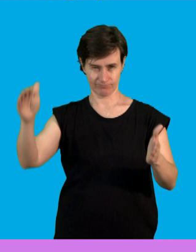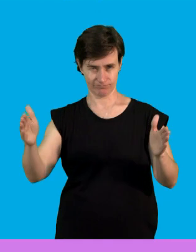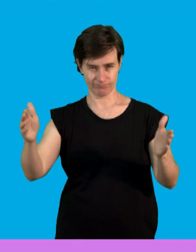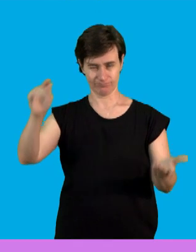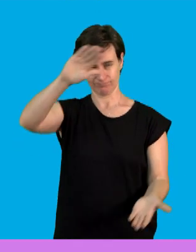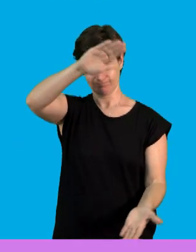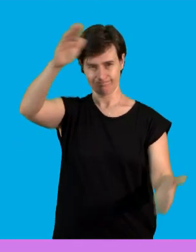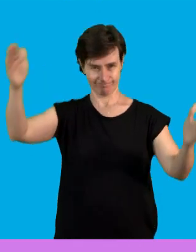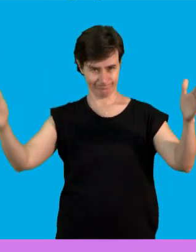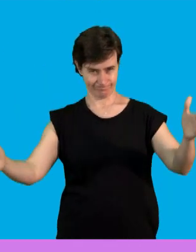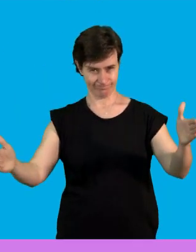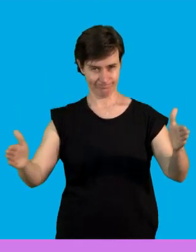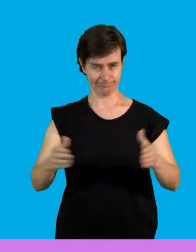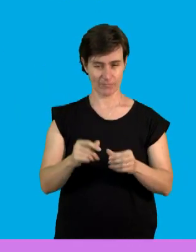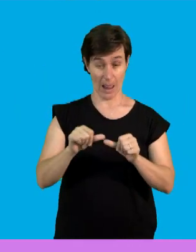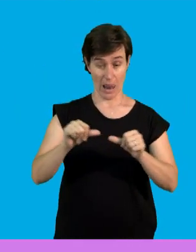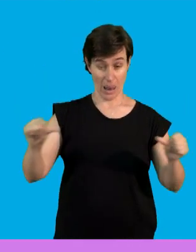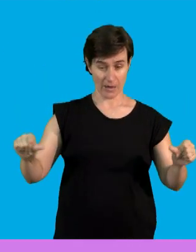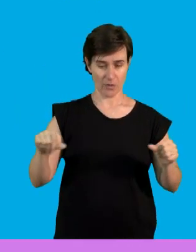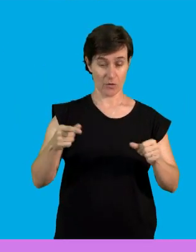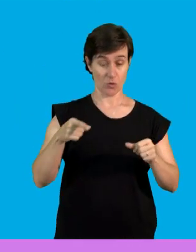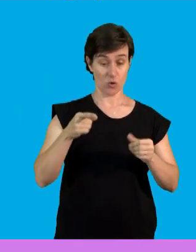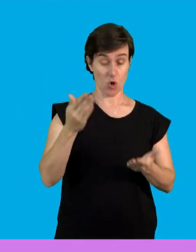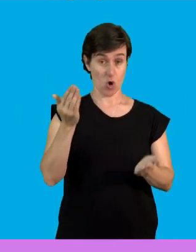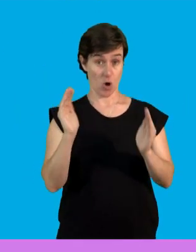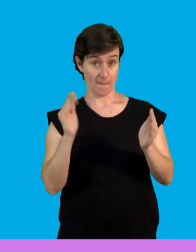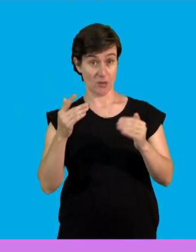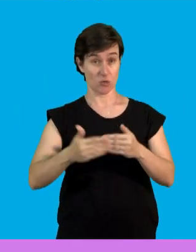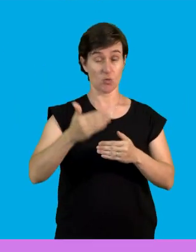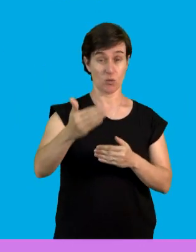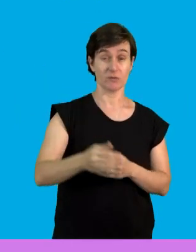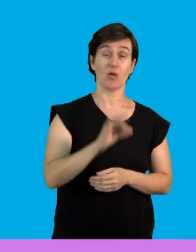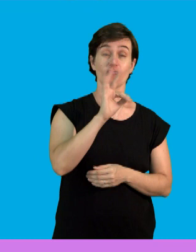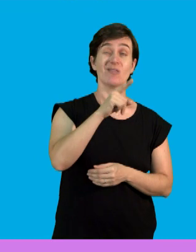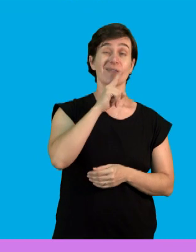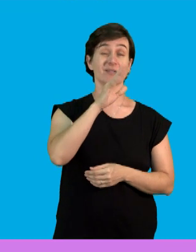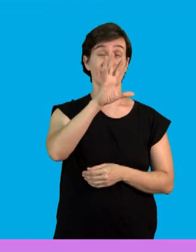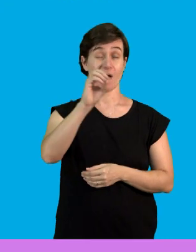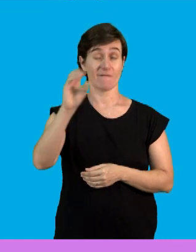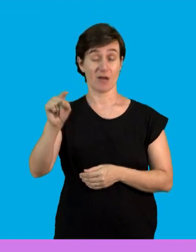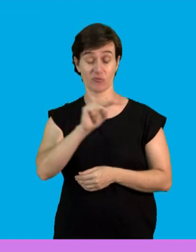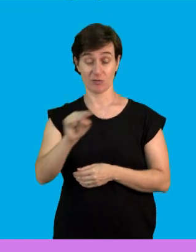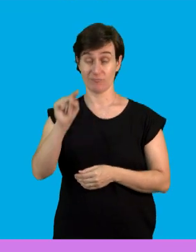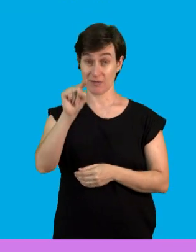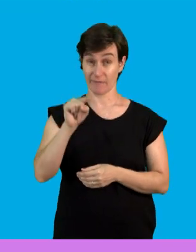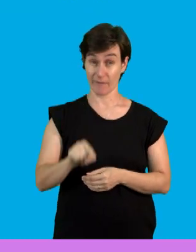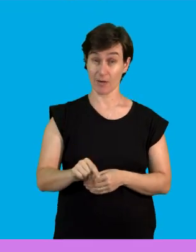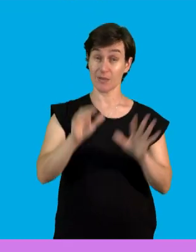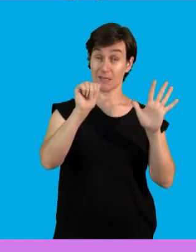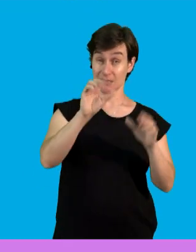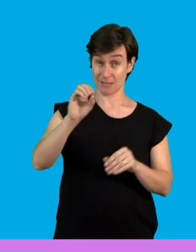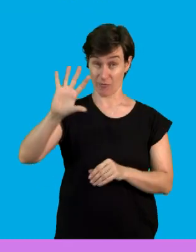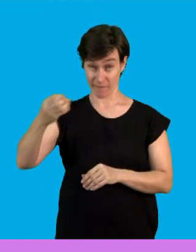Now, if we take the other way around, the width and the length, so it's the length compared to the width,